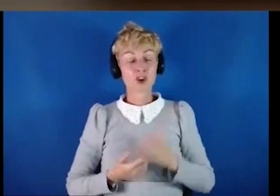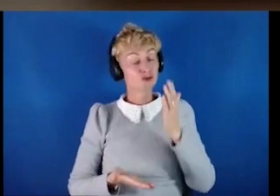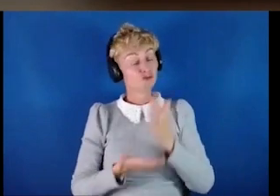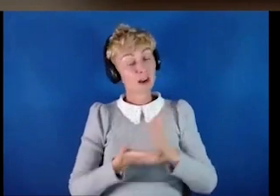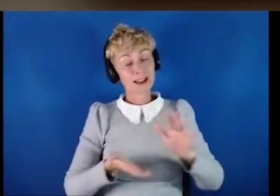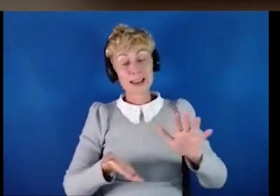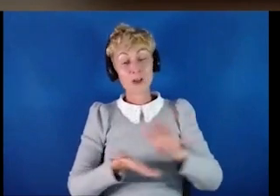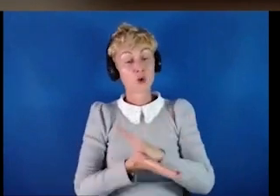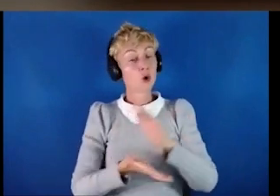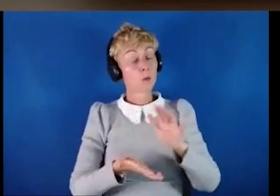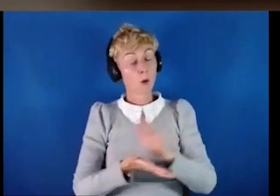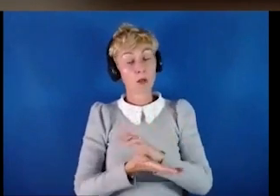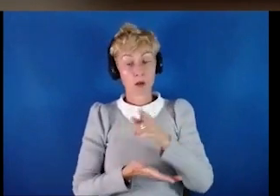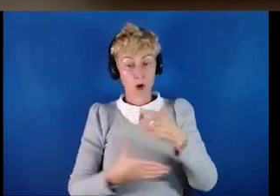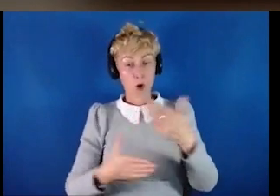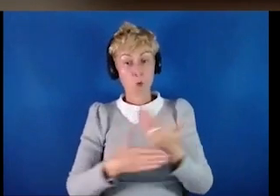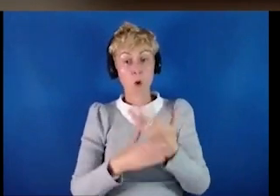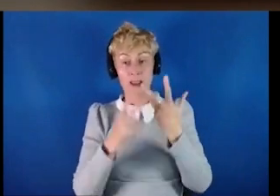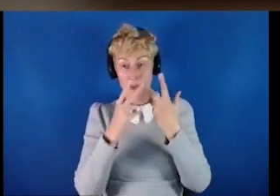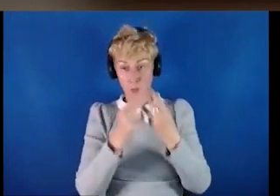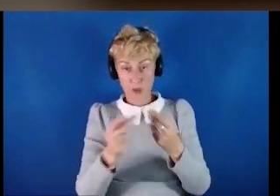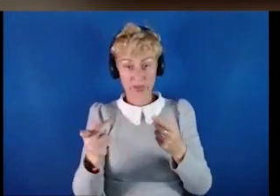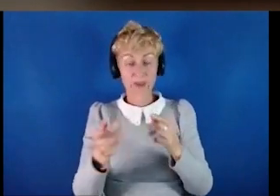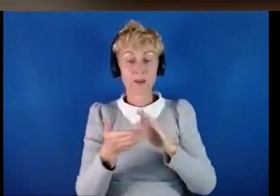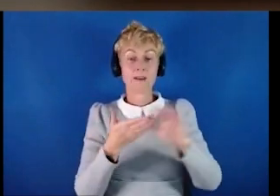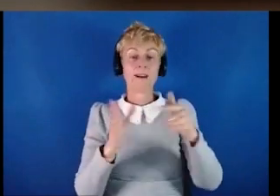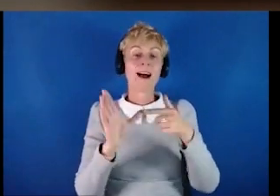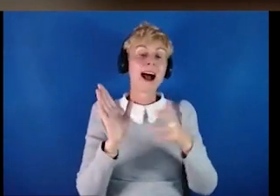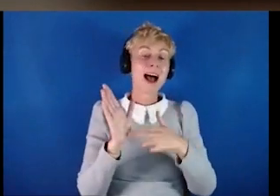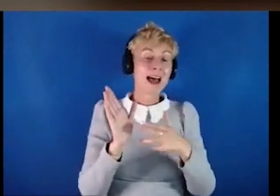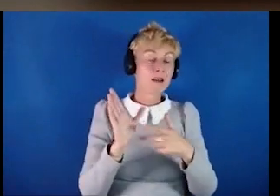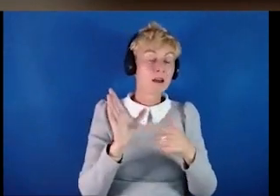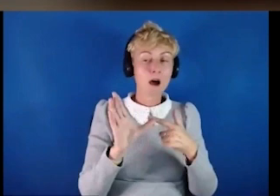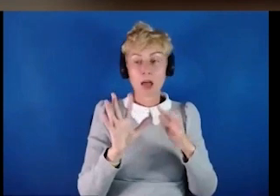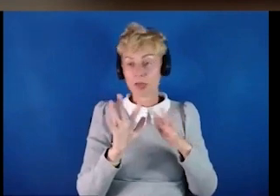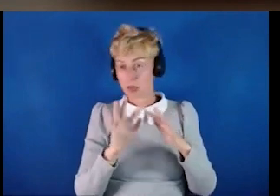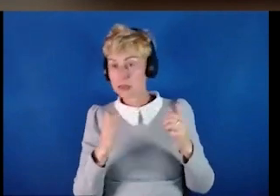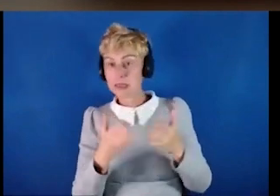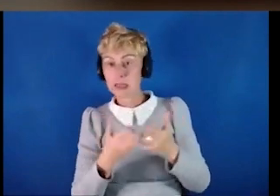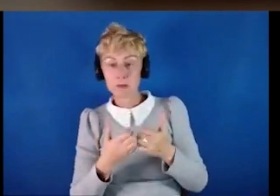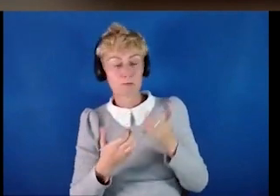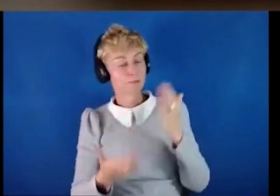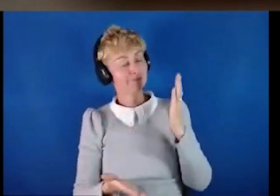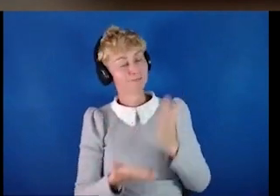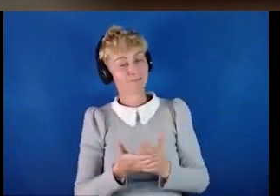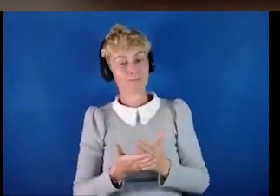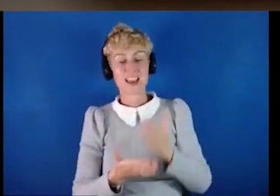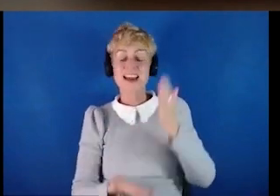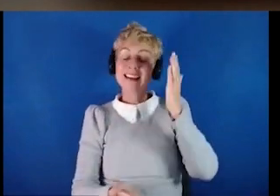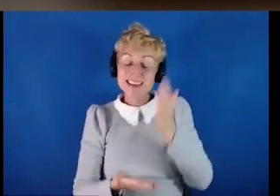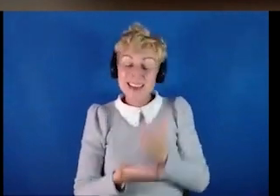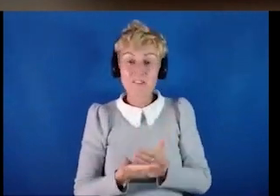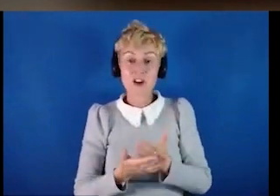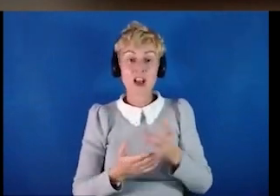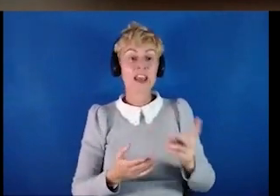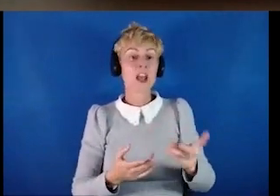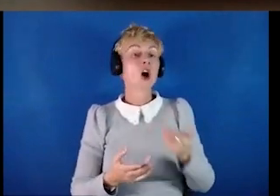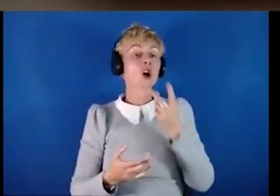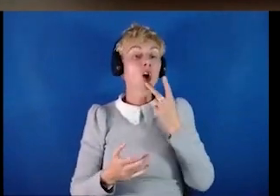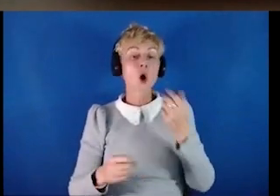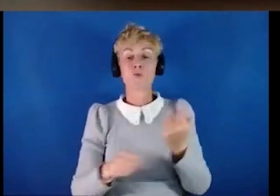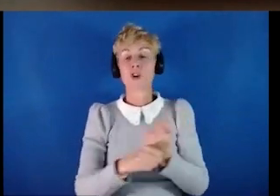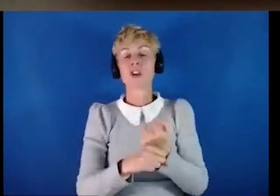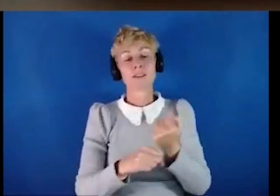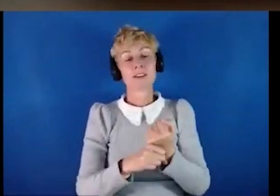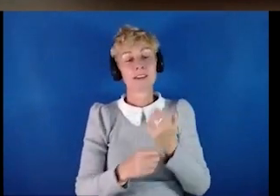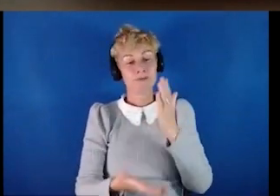enjoyable working with Hannah and the team, and it has definitely been a co-productive process. It isn't one where